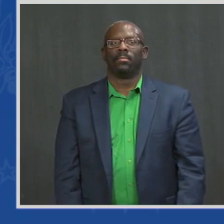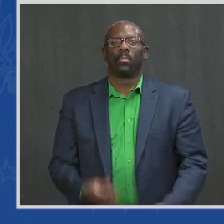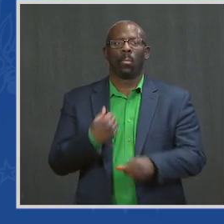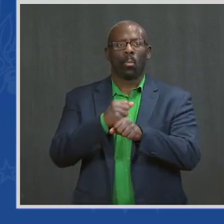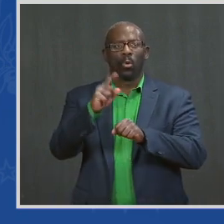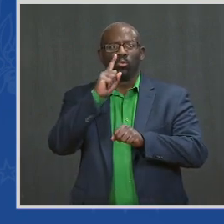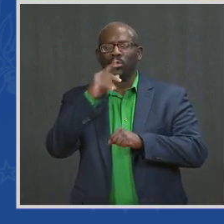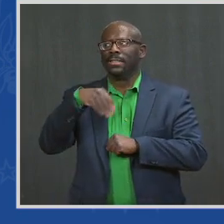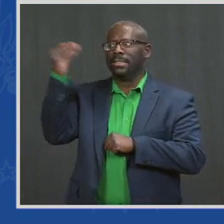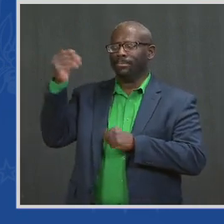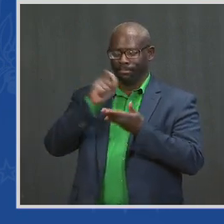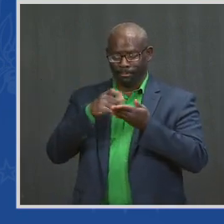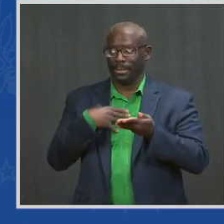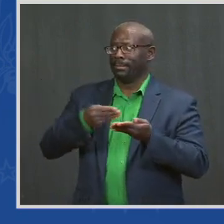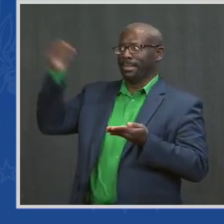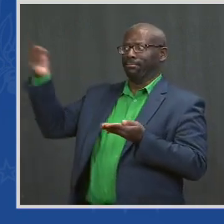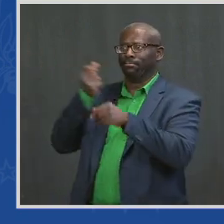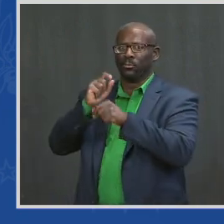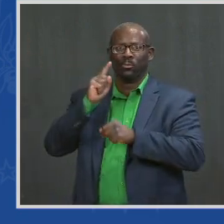Texas.